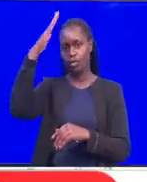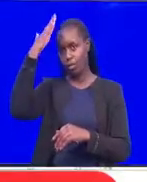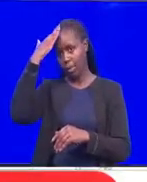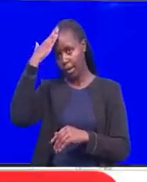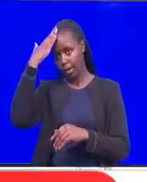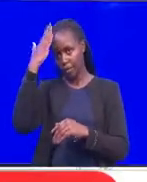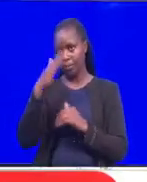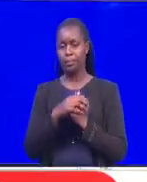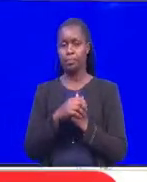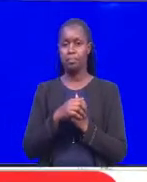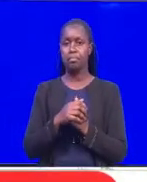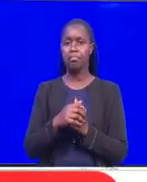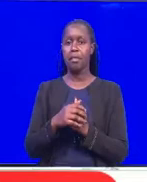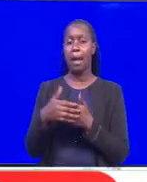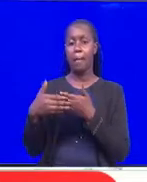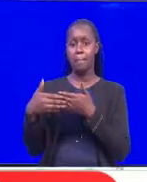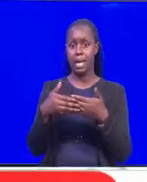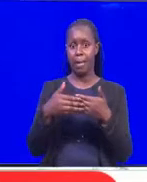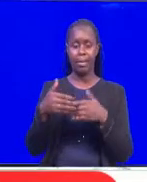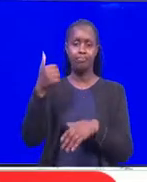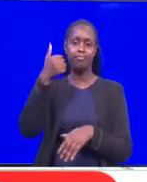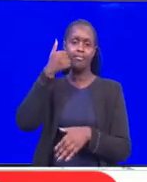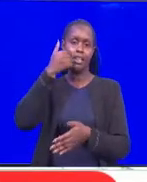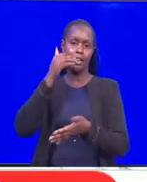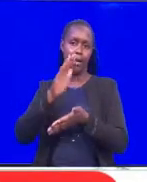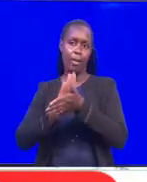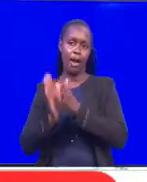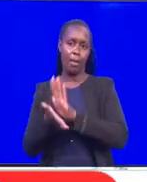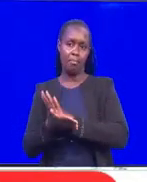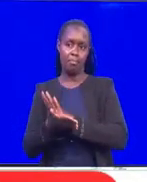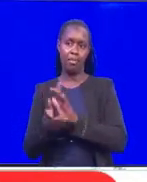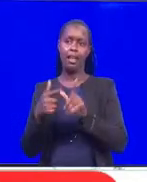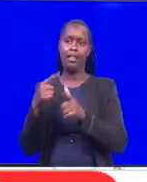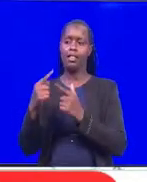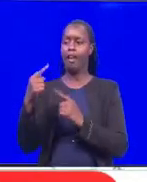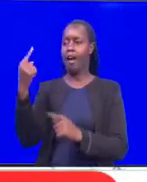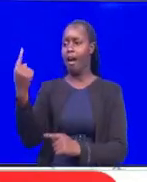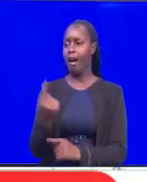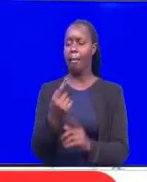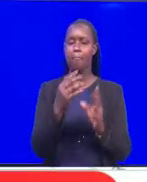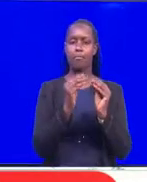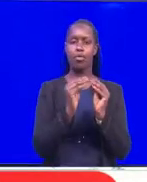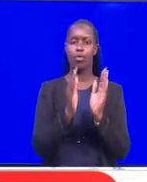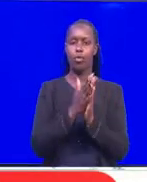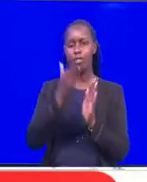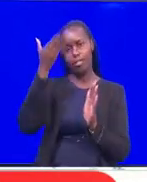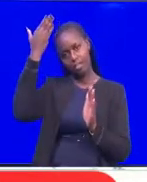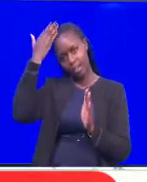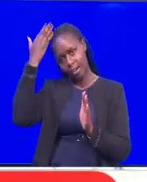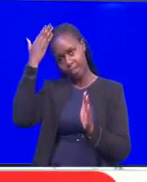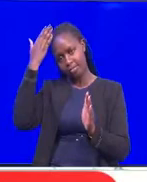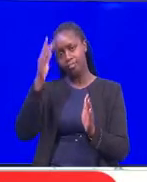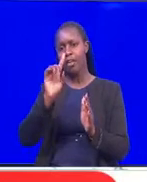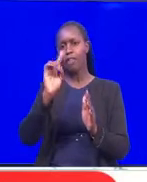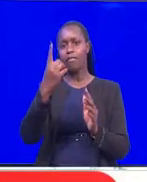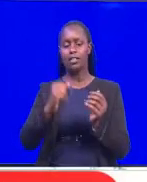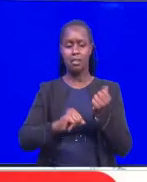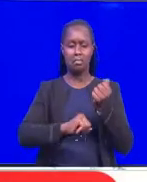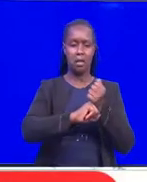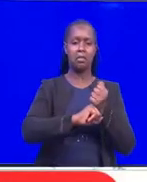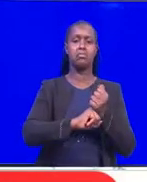had developed fever. And on here, she met up with the nurses who they were able to perform first aid for the